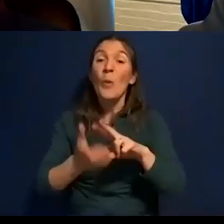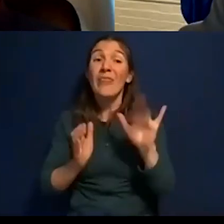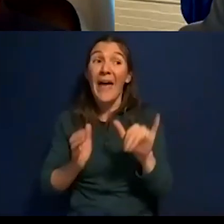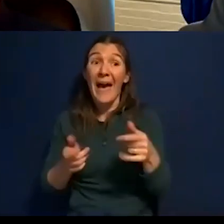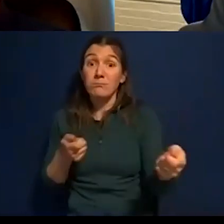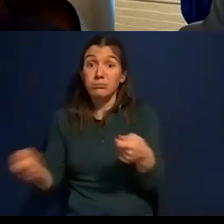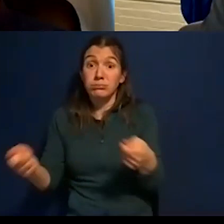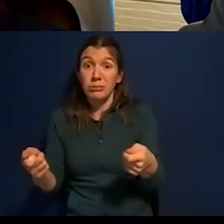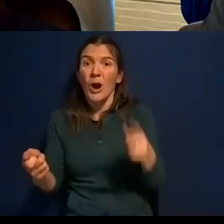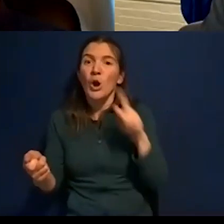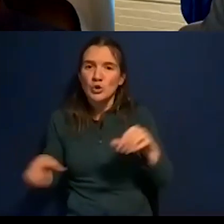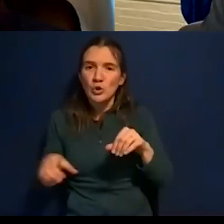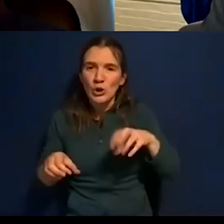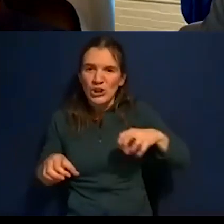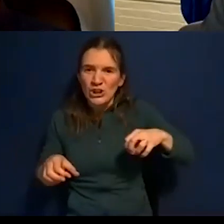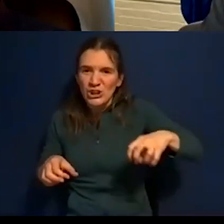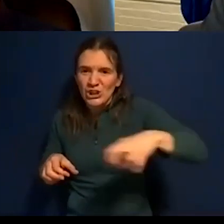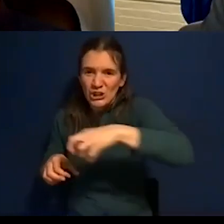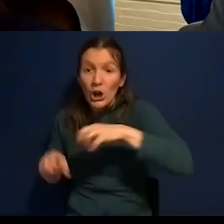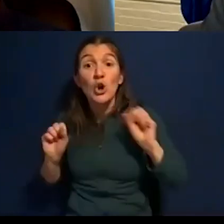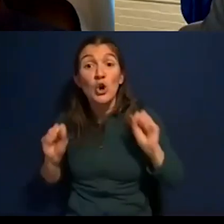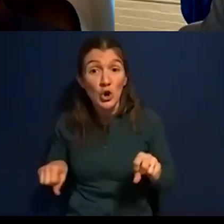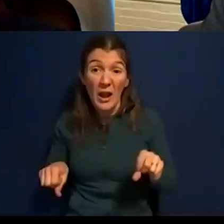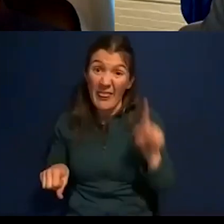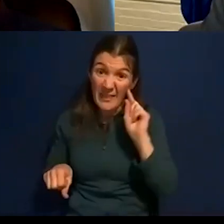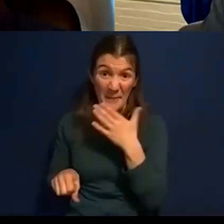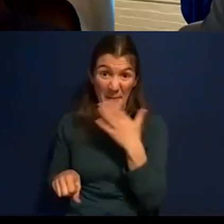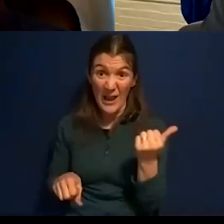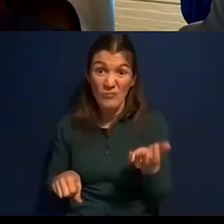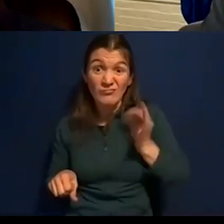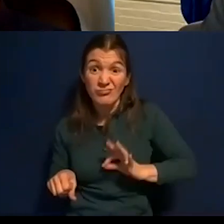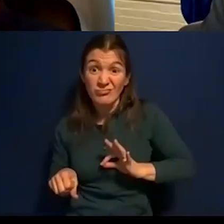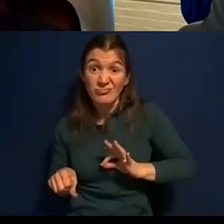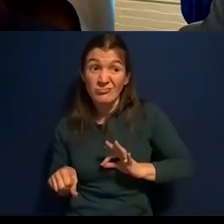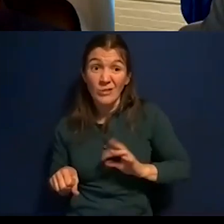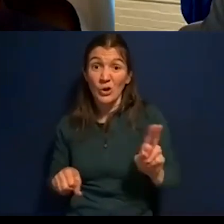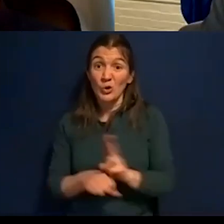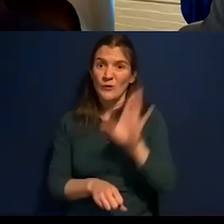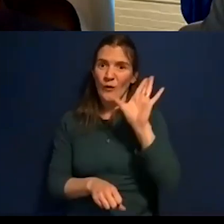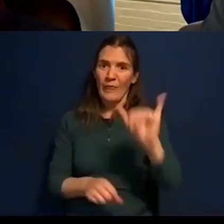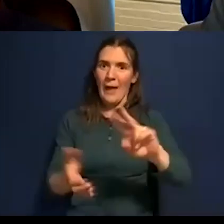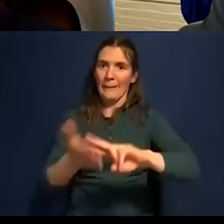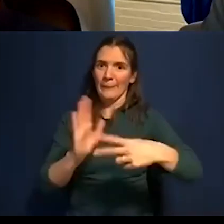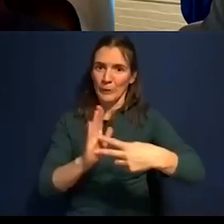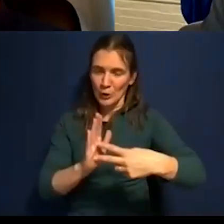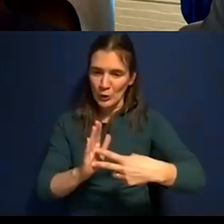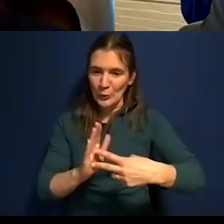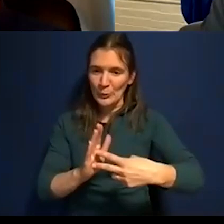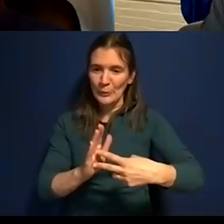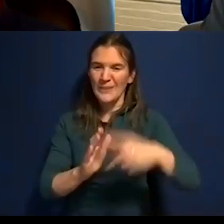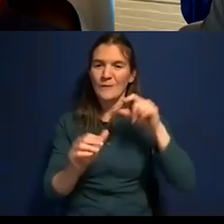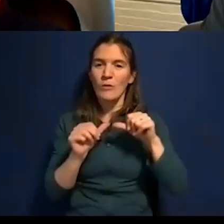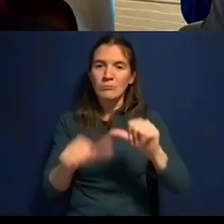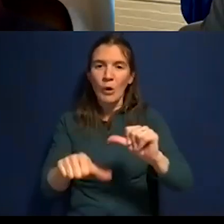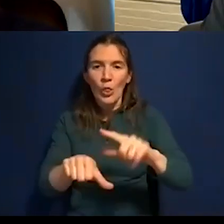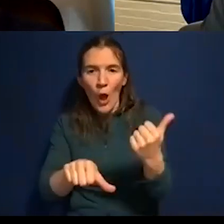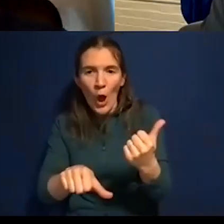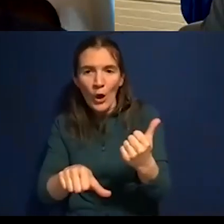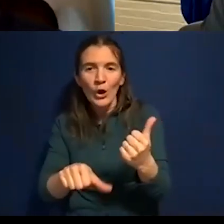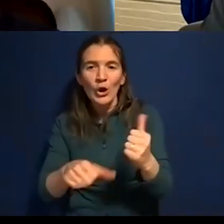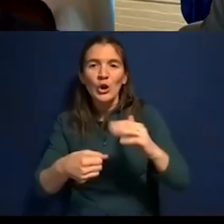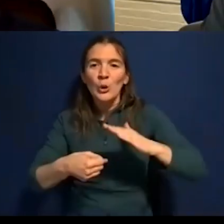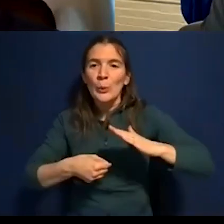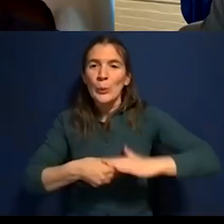longer. So we really think this would be beneficial for better long-lasting asphalt